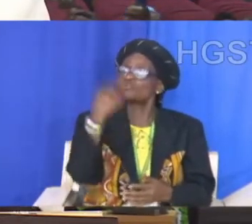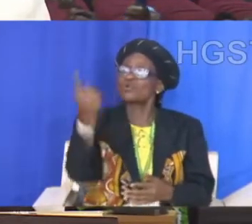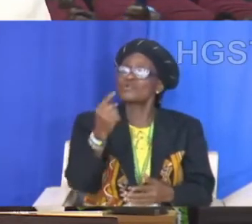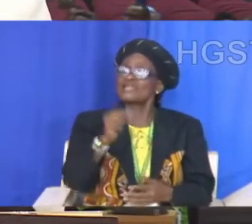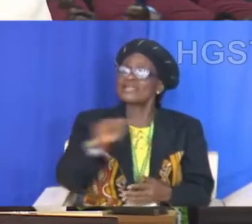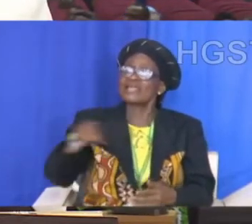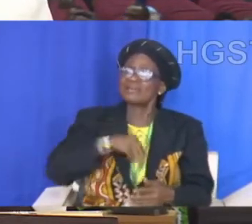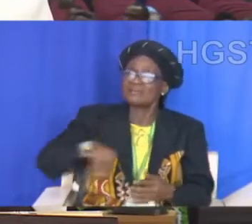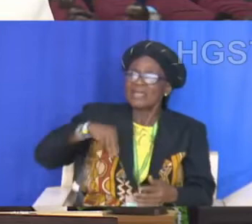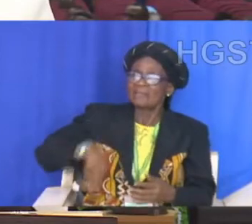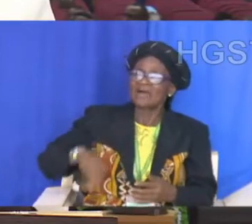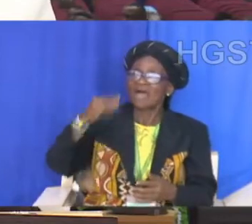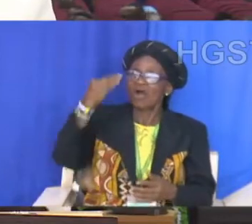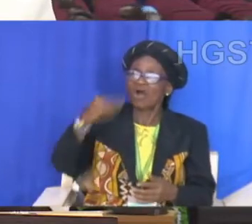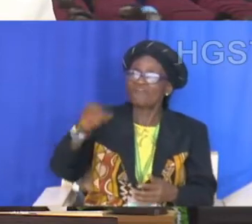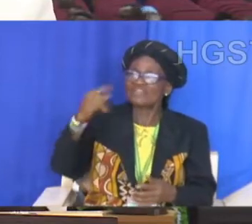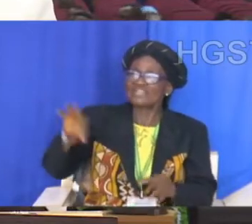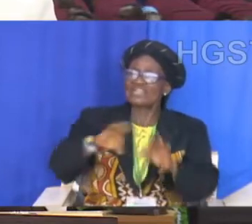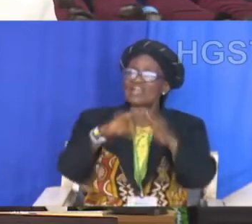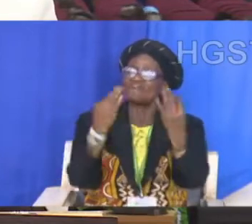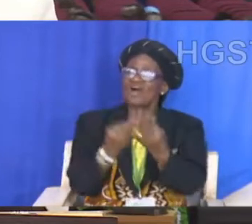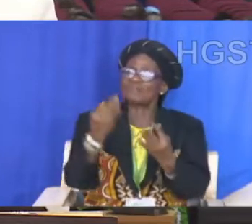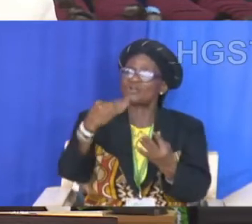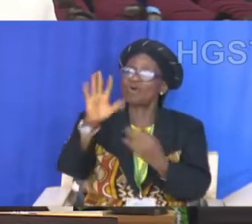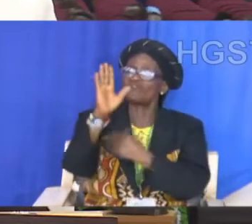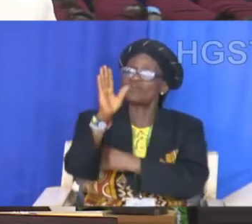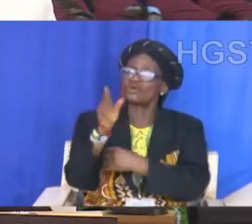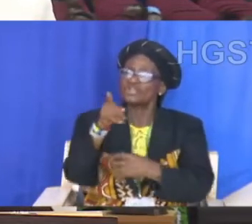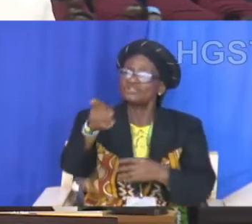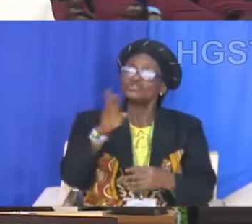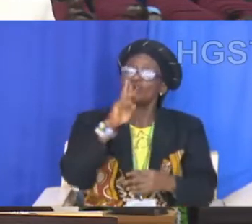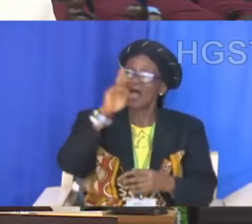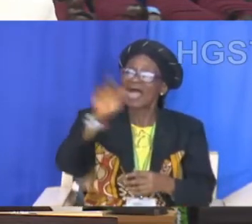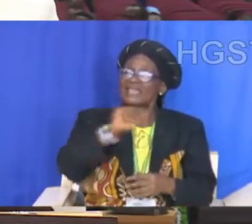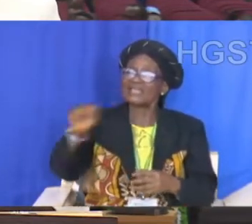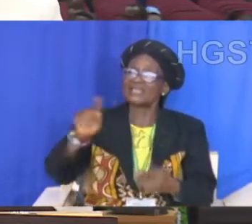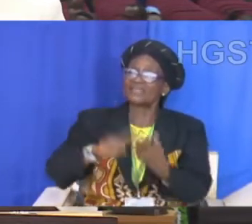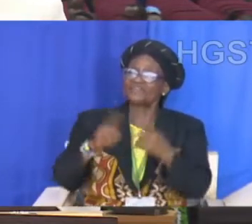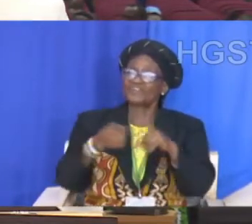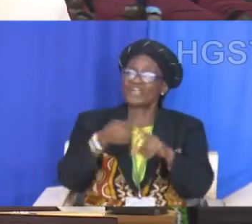of God, you are a friend of God.